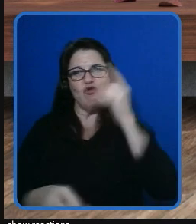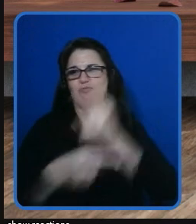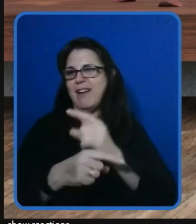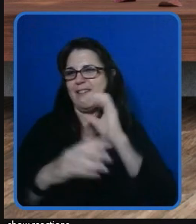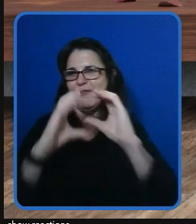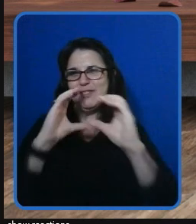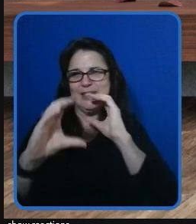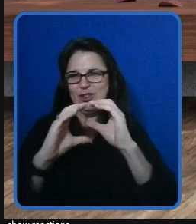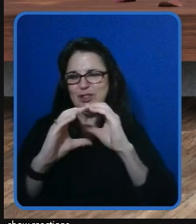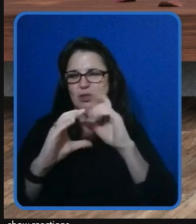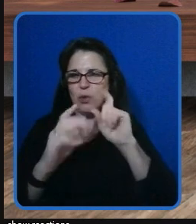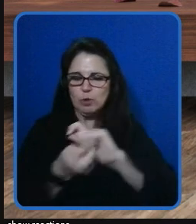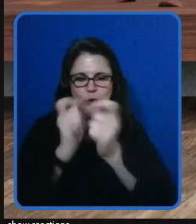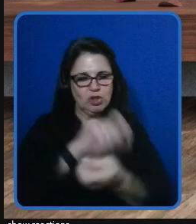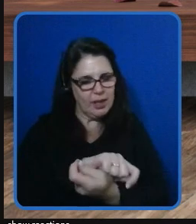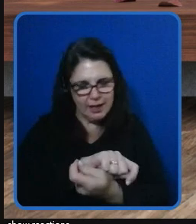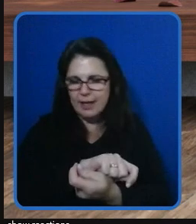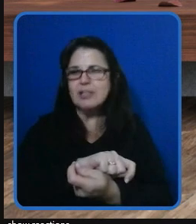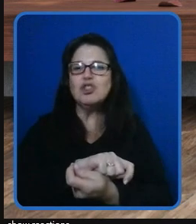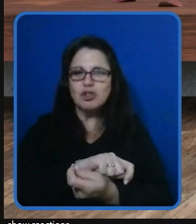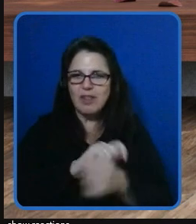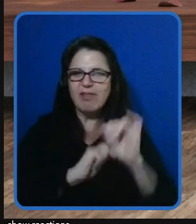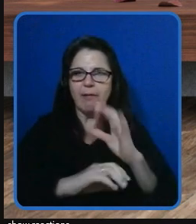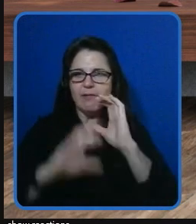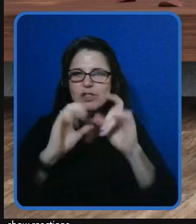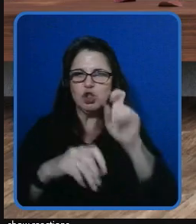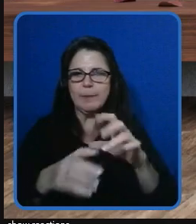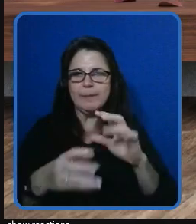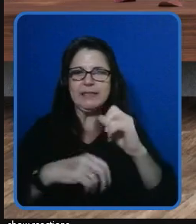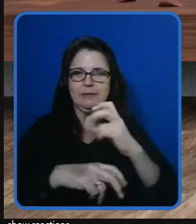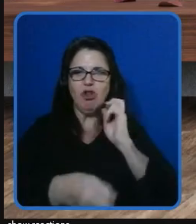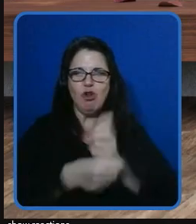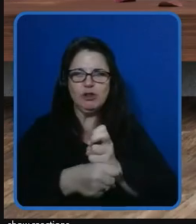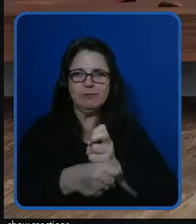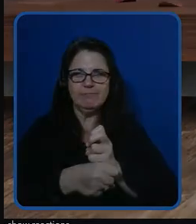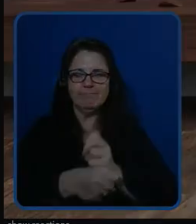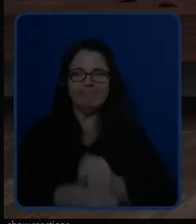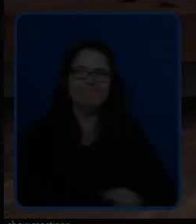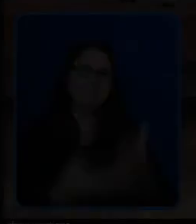Bo, thank you so much. Thank you. Mommy.